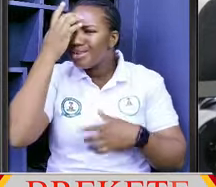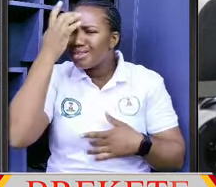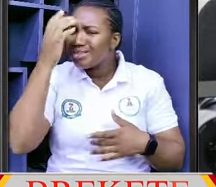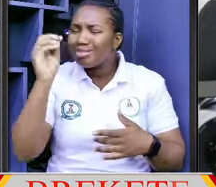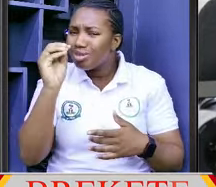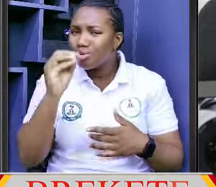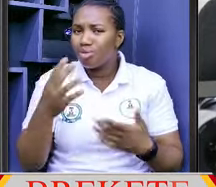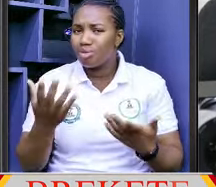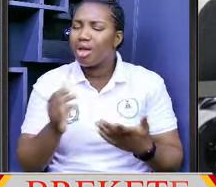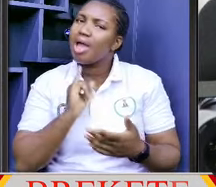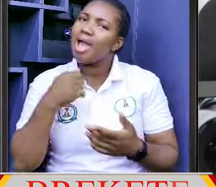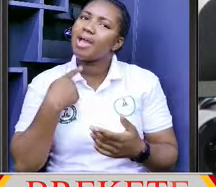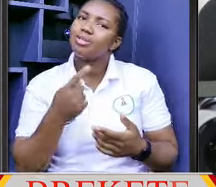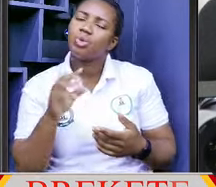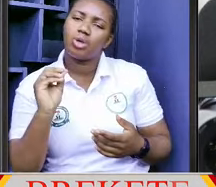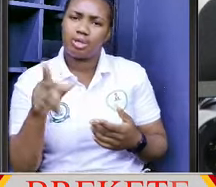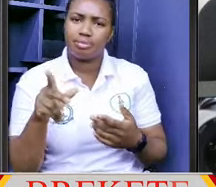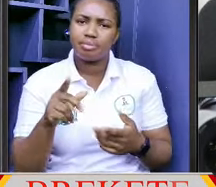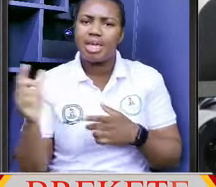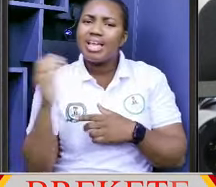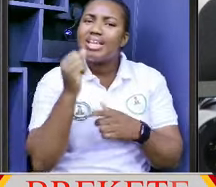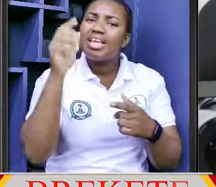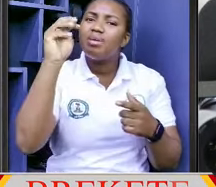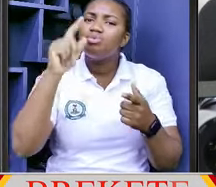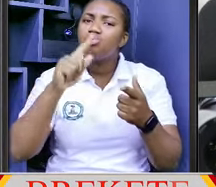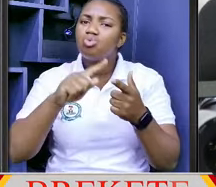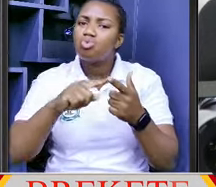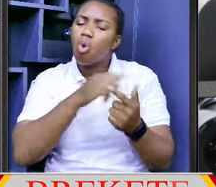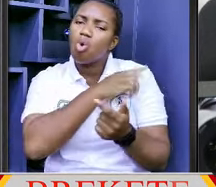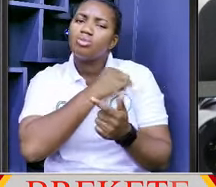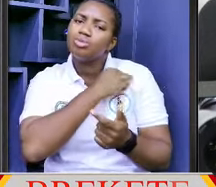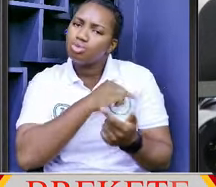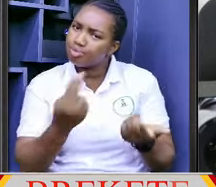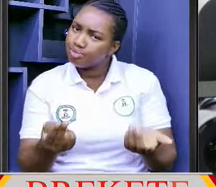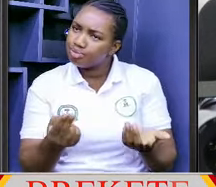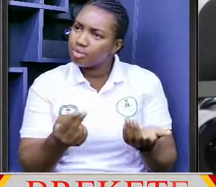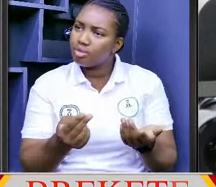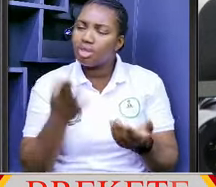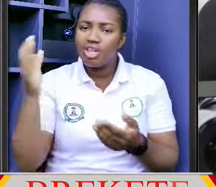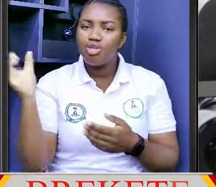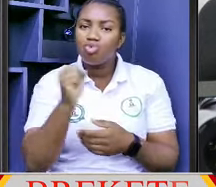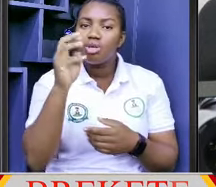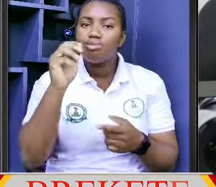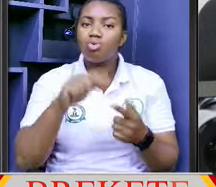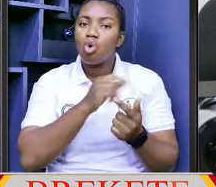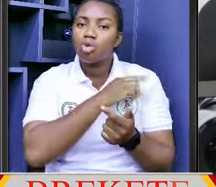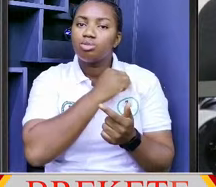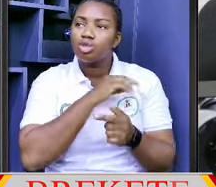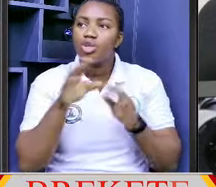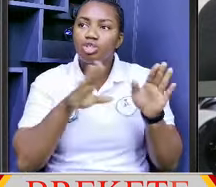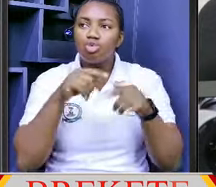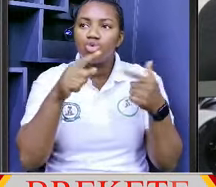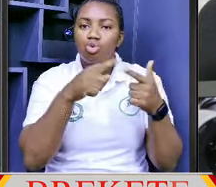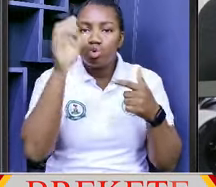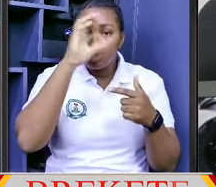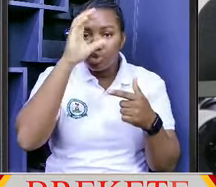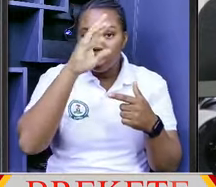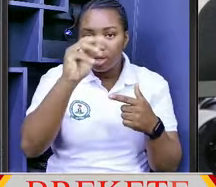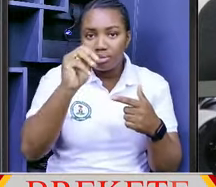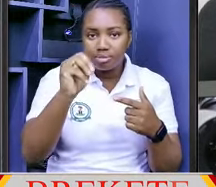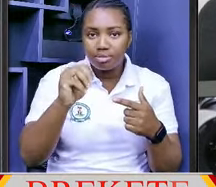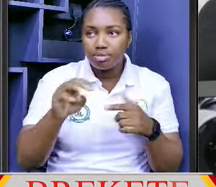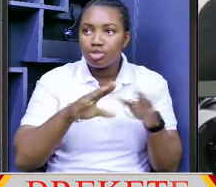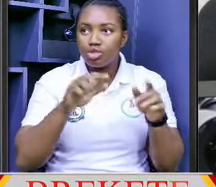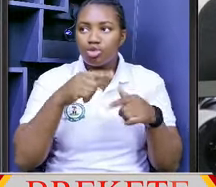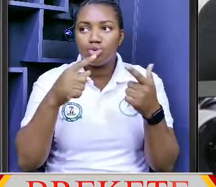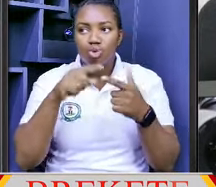fact, it's very sick. I said, okay, take him to the hospital. They took him to the hospital. Said, did you go to check him? Sir? Did you go